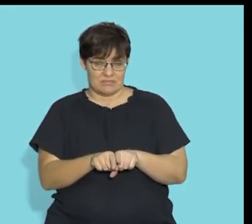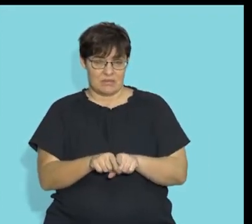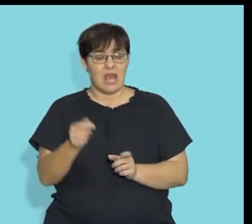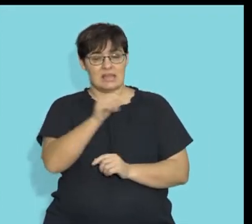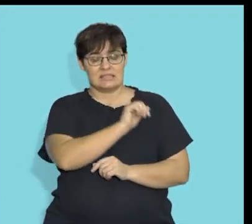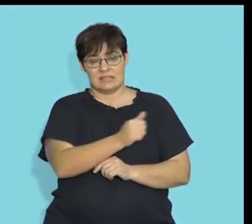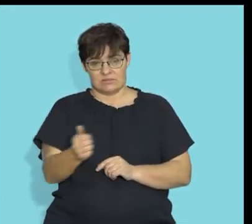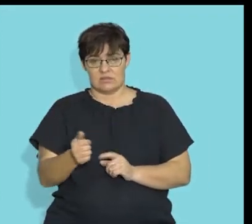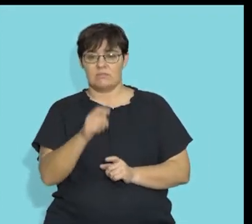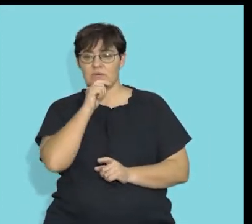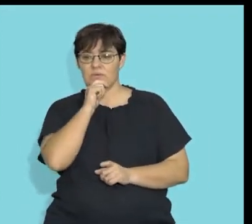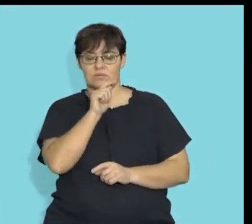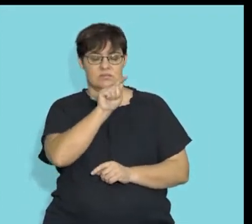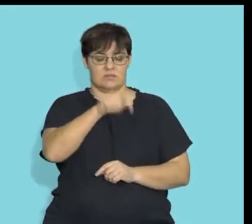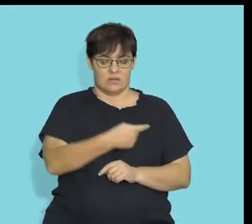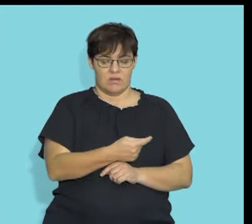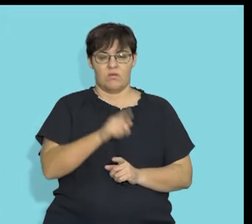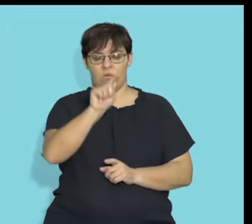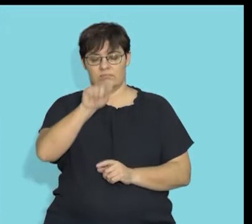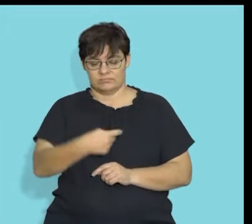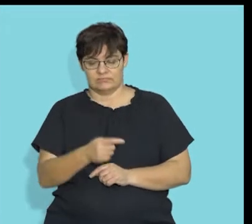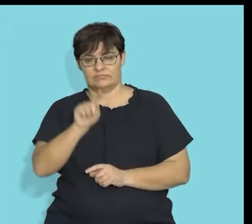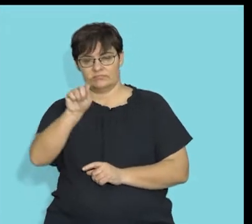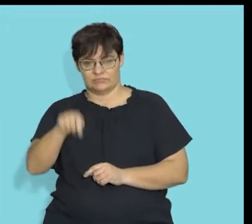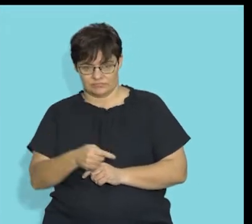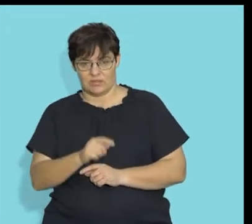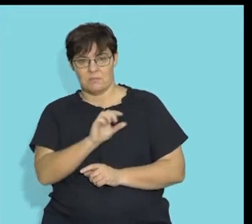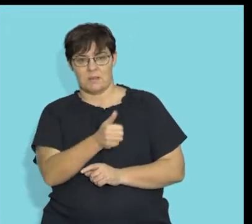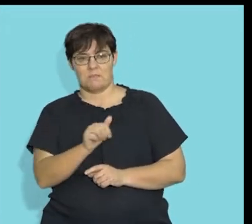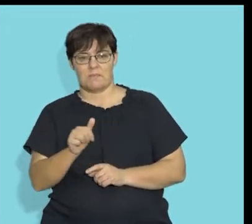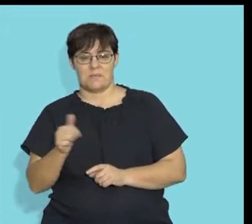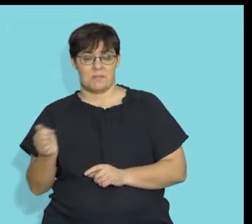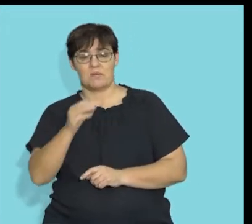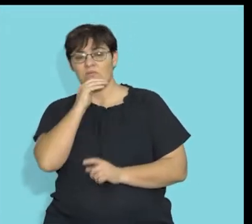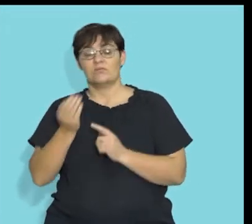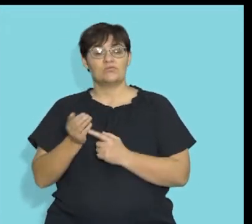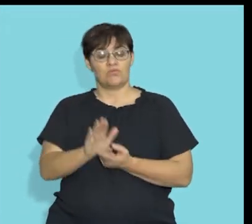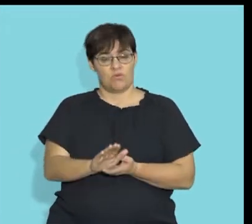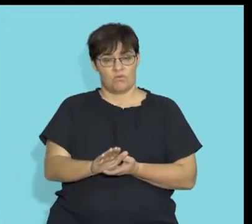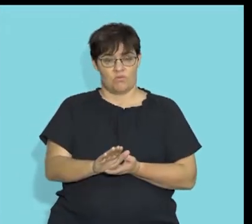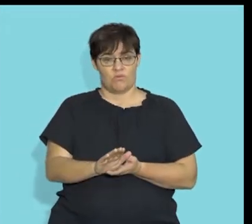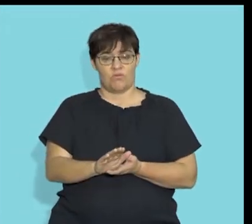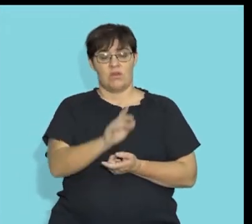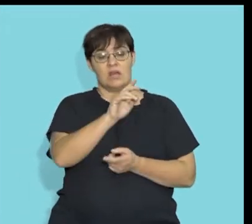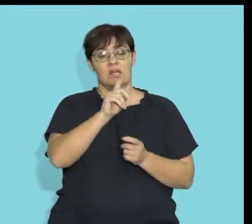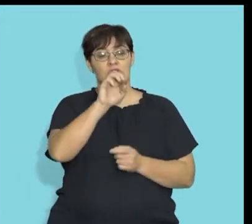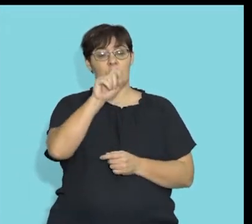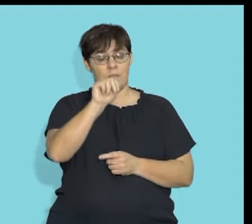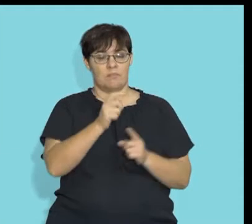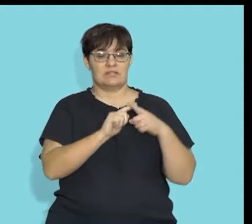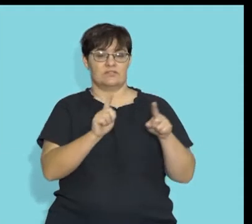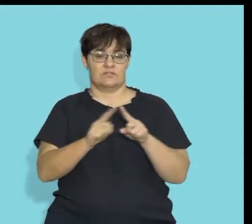as a sequence, I would use commas or semicolons to illustrate that these are different